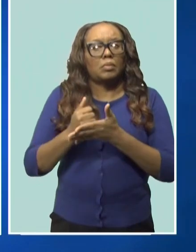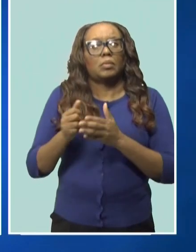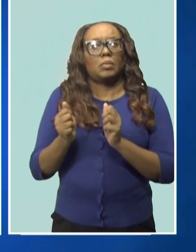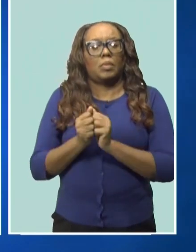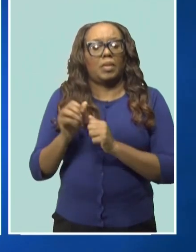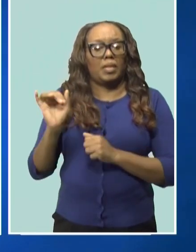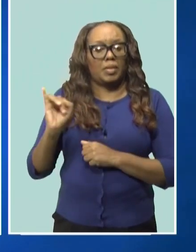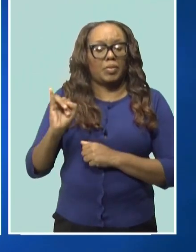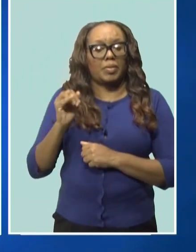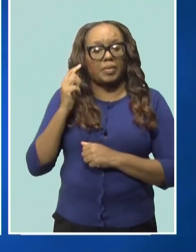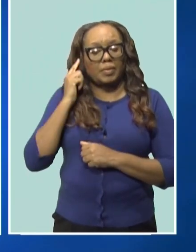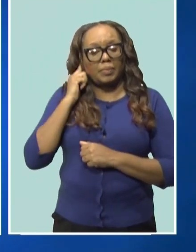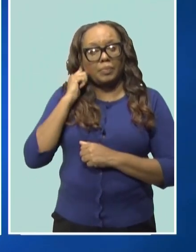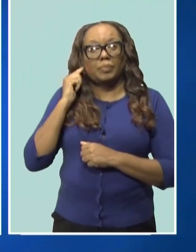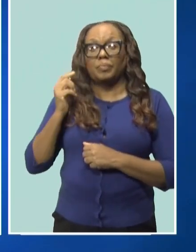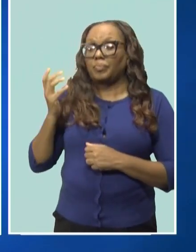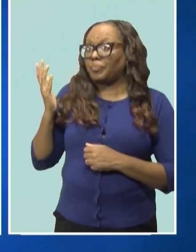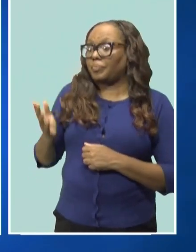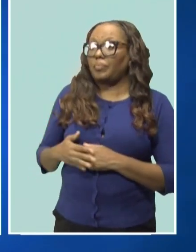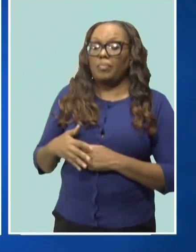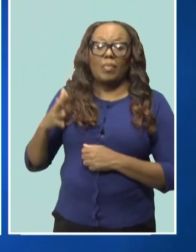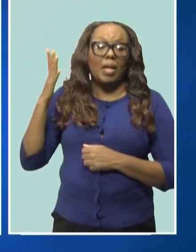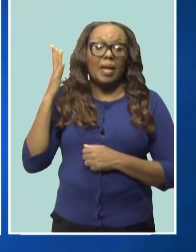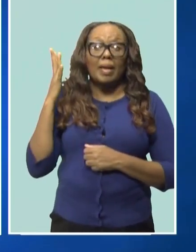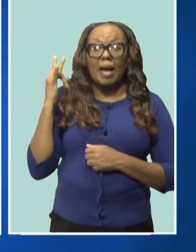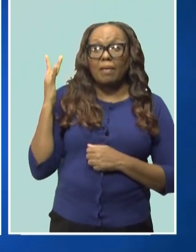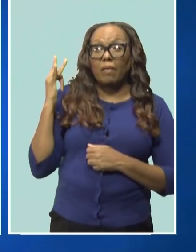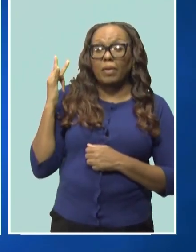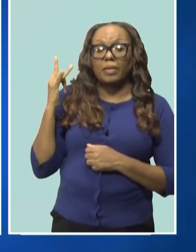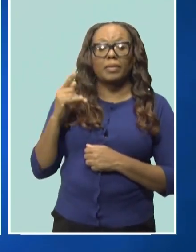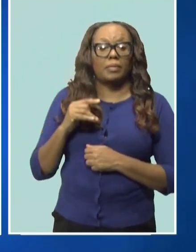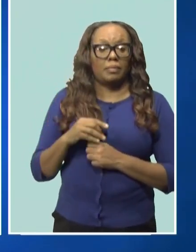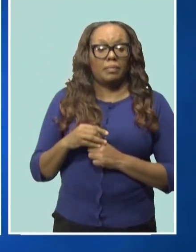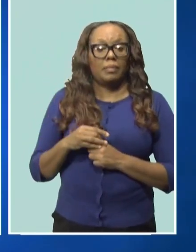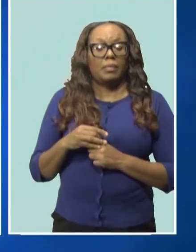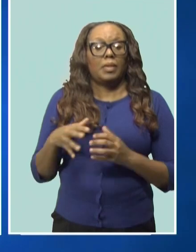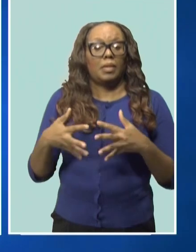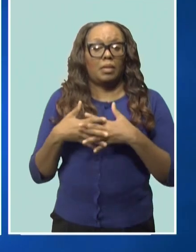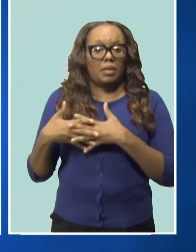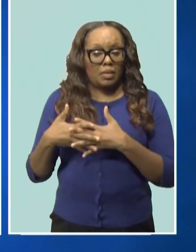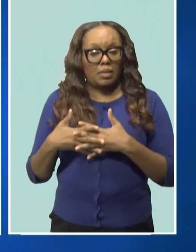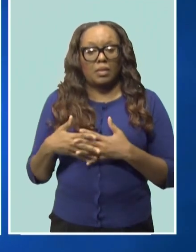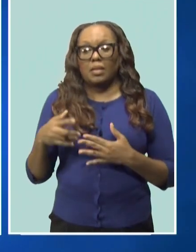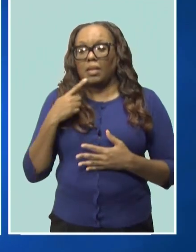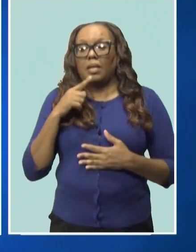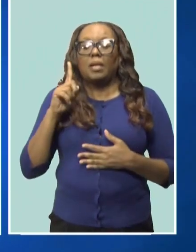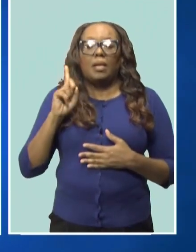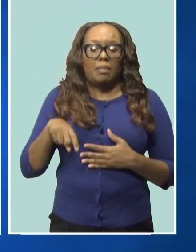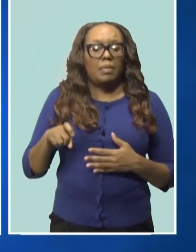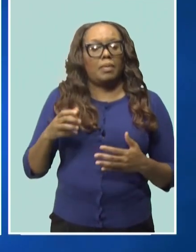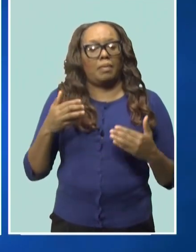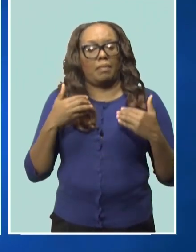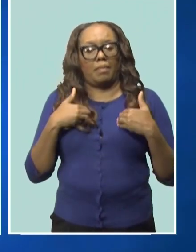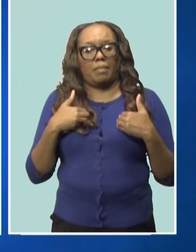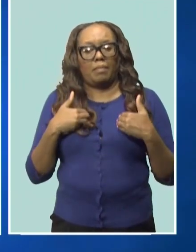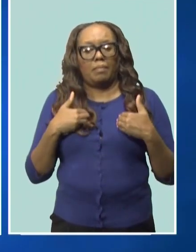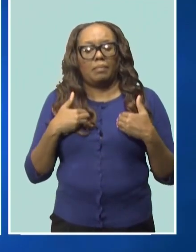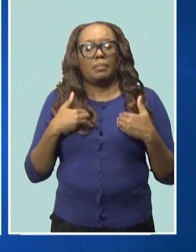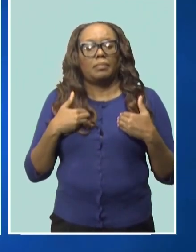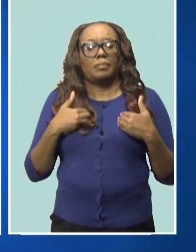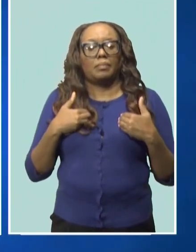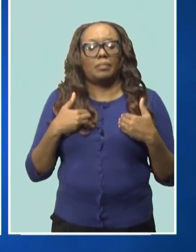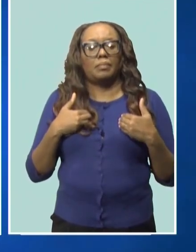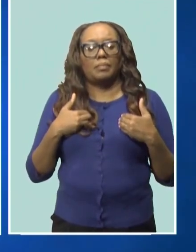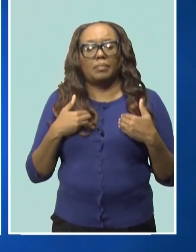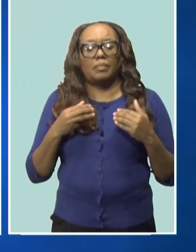California is now requiring that insurers give discounts to homeowners who install fire-resistant